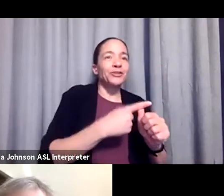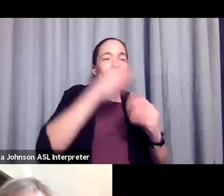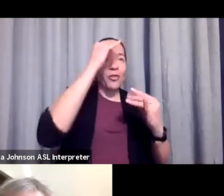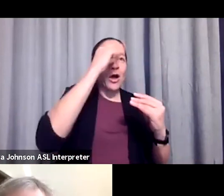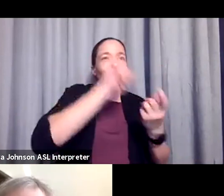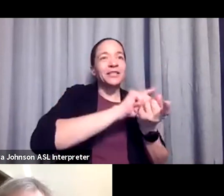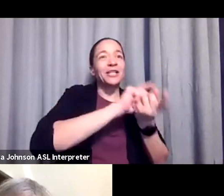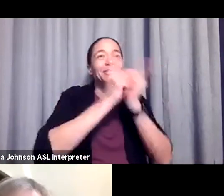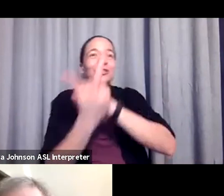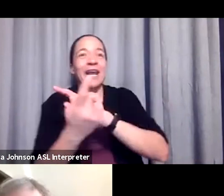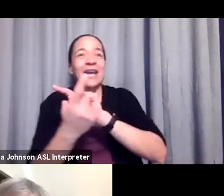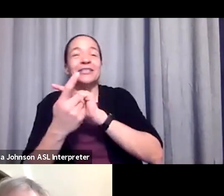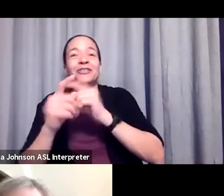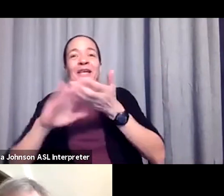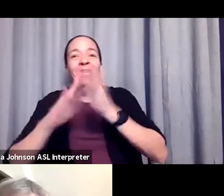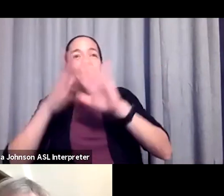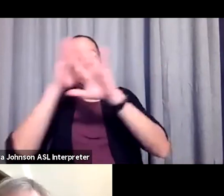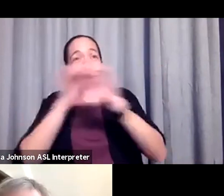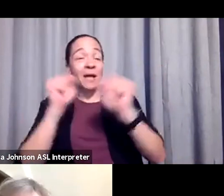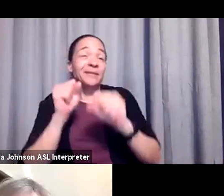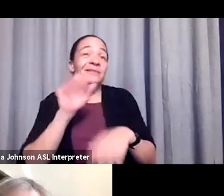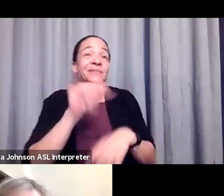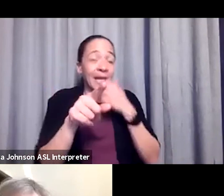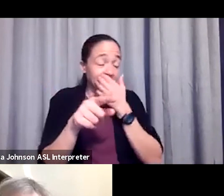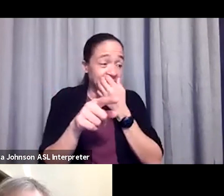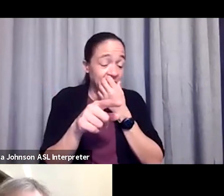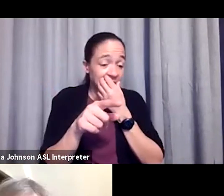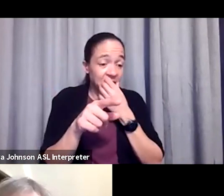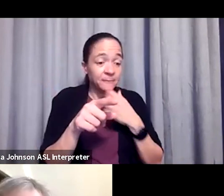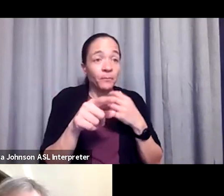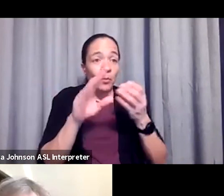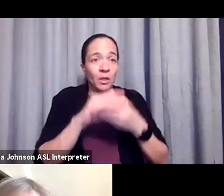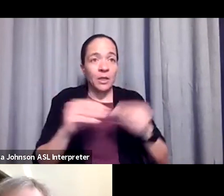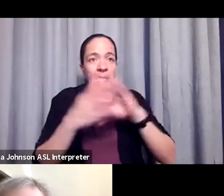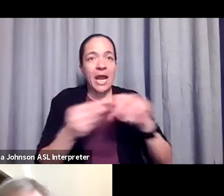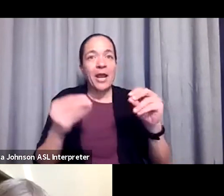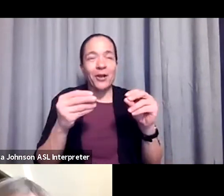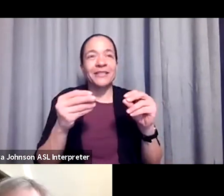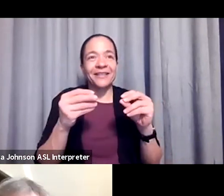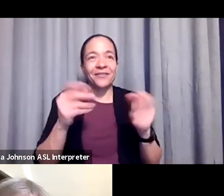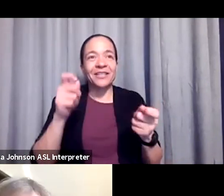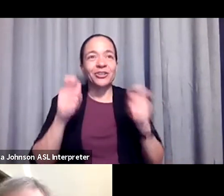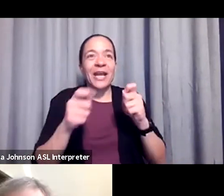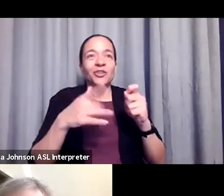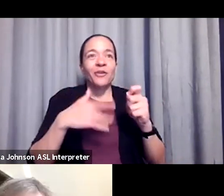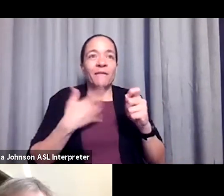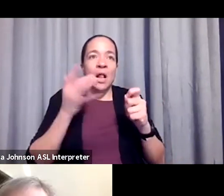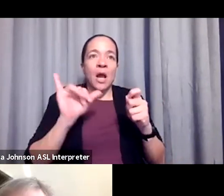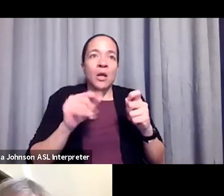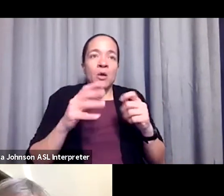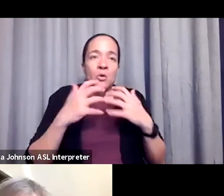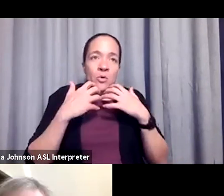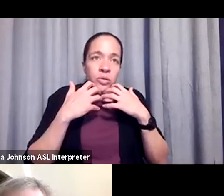say, with strategic focus. The thing about narrative and norms change is you feel like you're boiling the ocean, right? You've got to break it